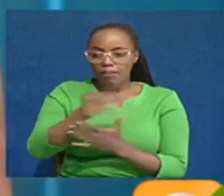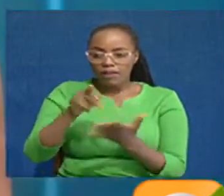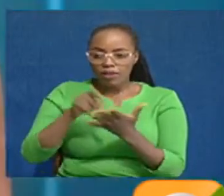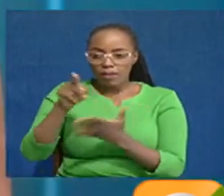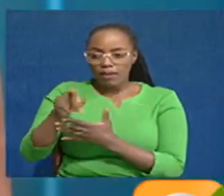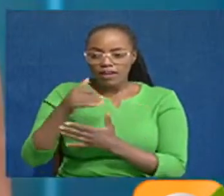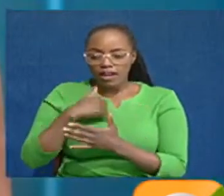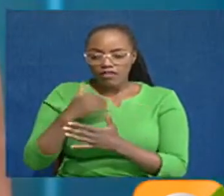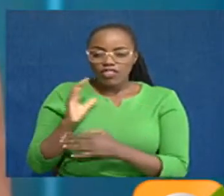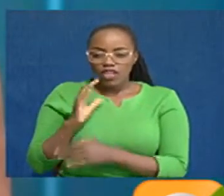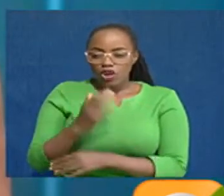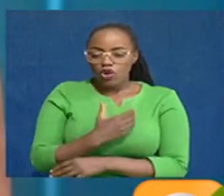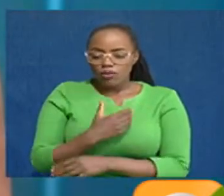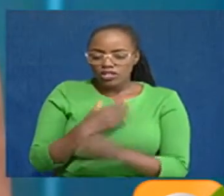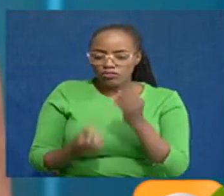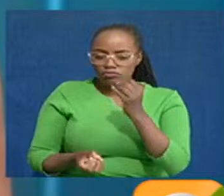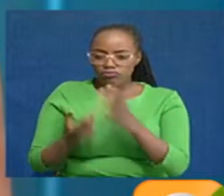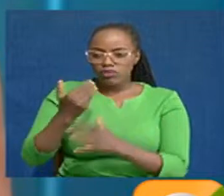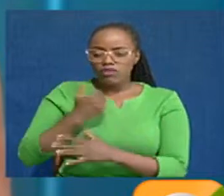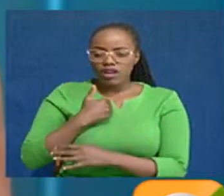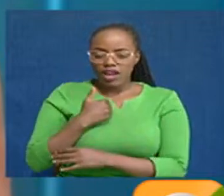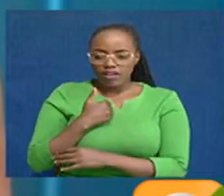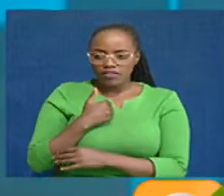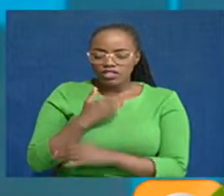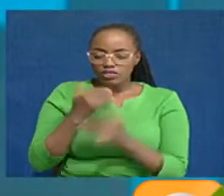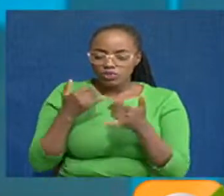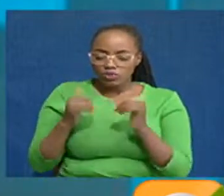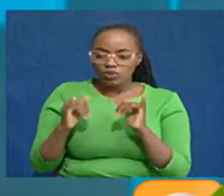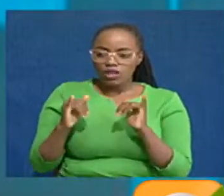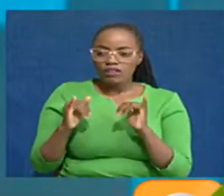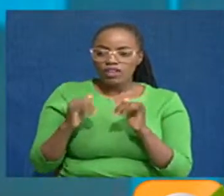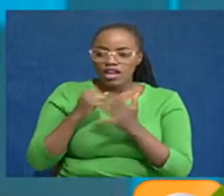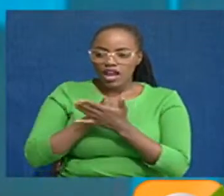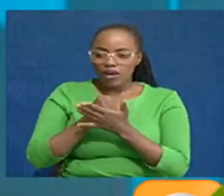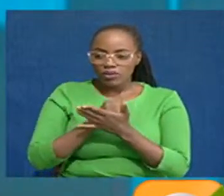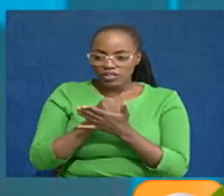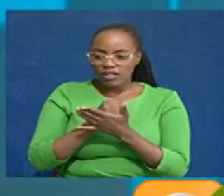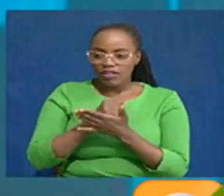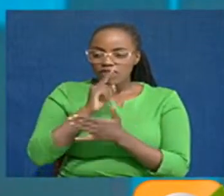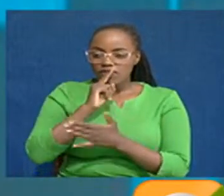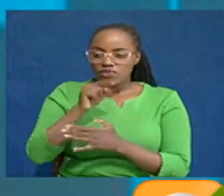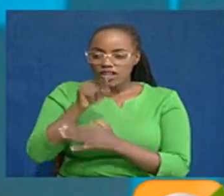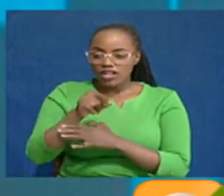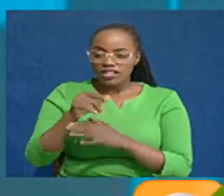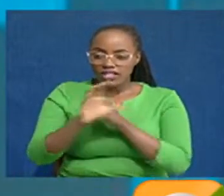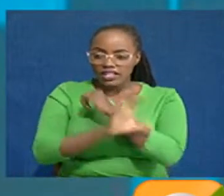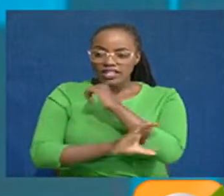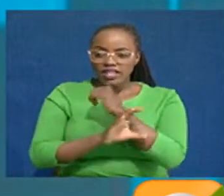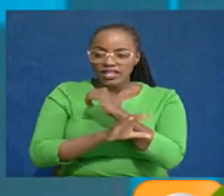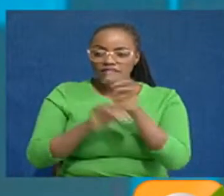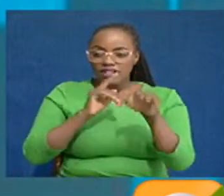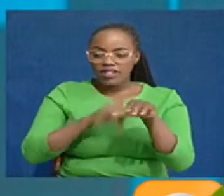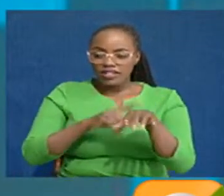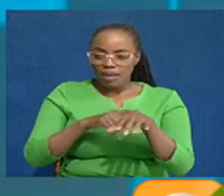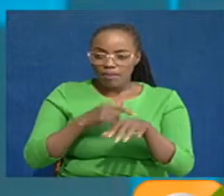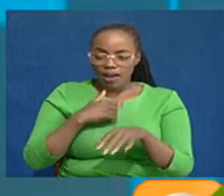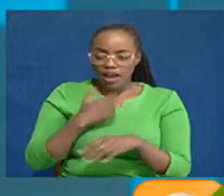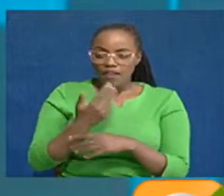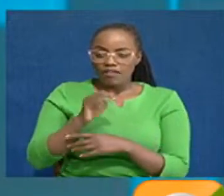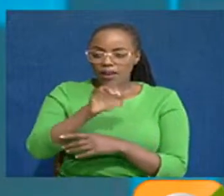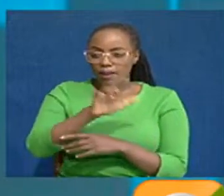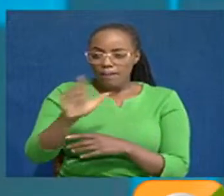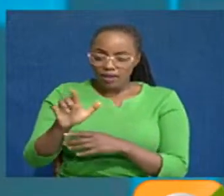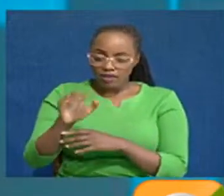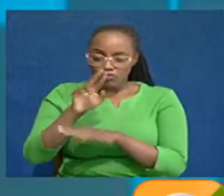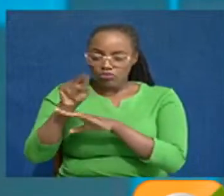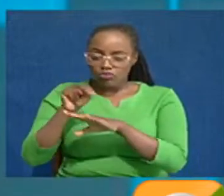that committee, by the way, that was put together, you know, to audit. And surely in this country, every time there's the issue of pending bills, both at national and